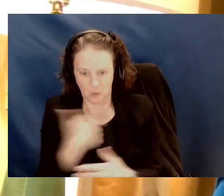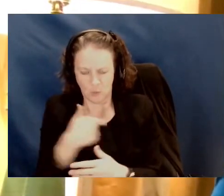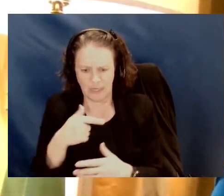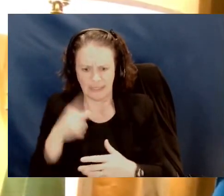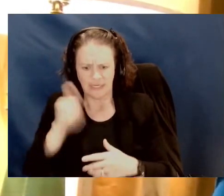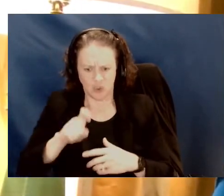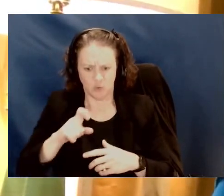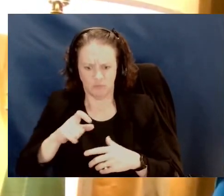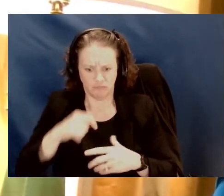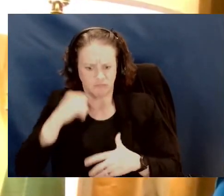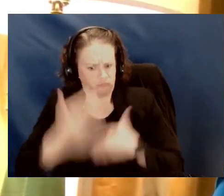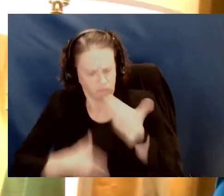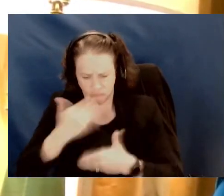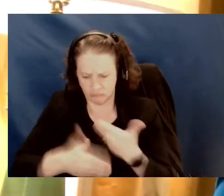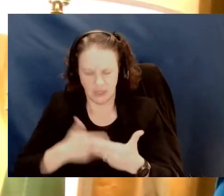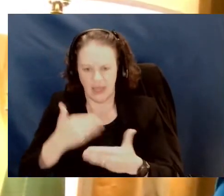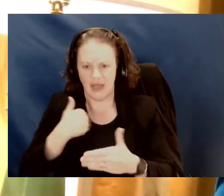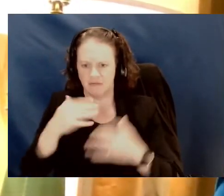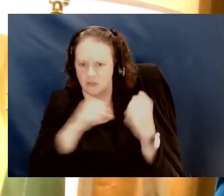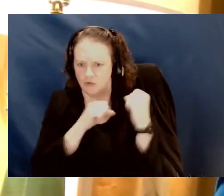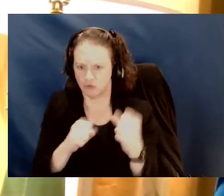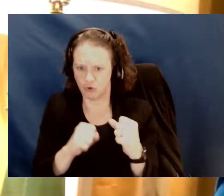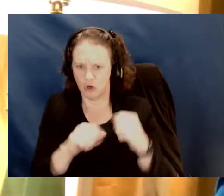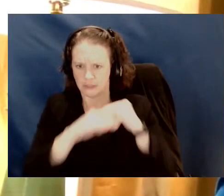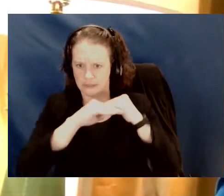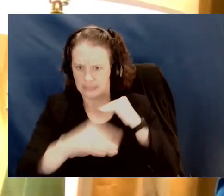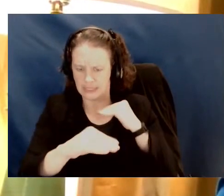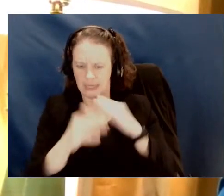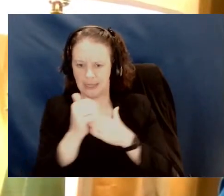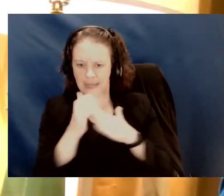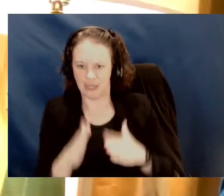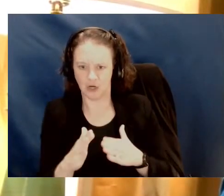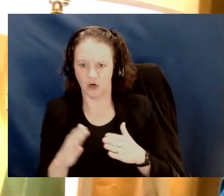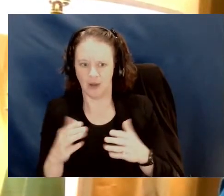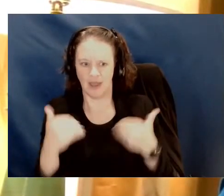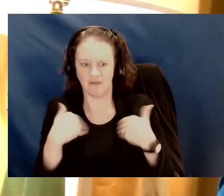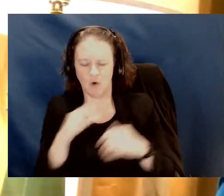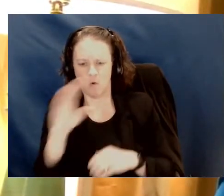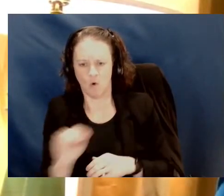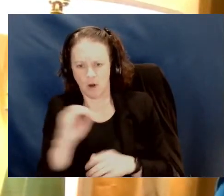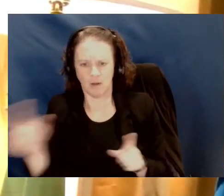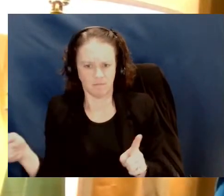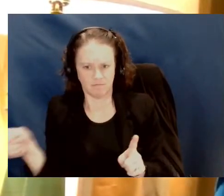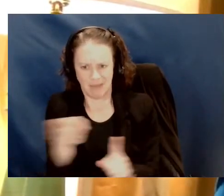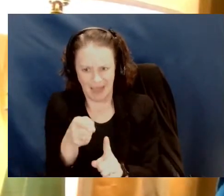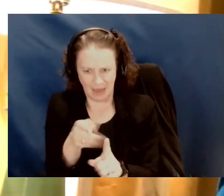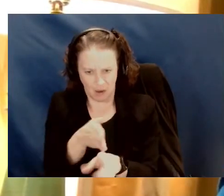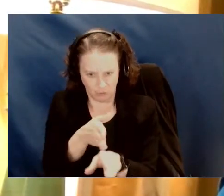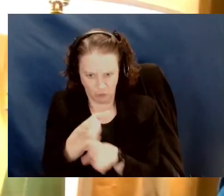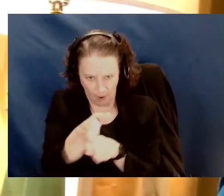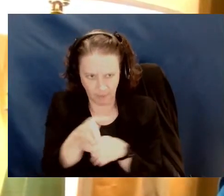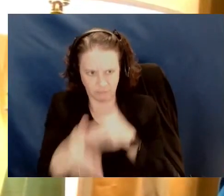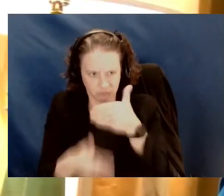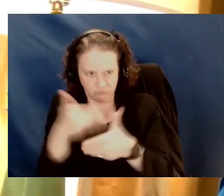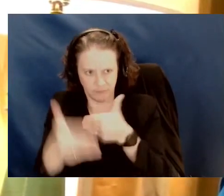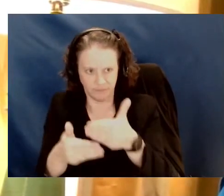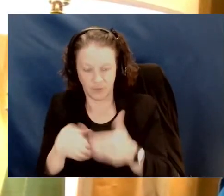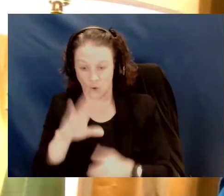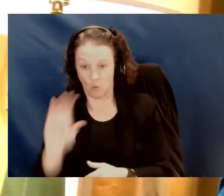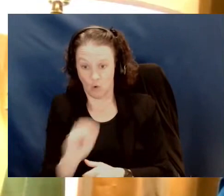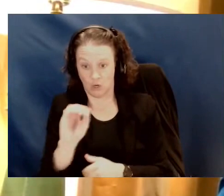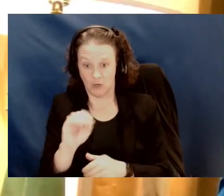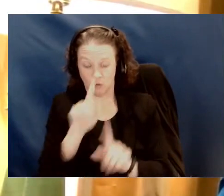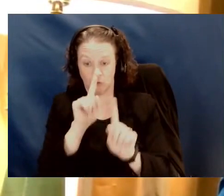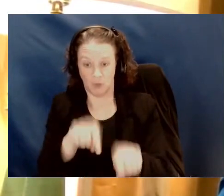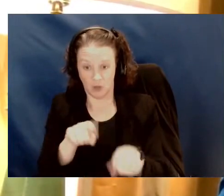leader committed to getting Oregon back on track. Oregon's response to COVID, civil